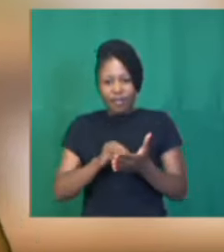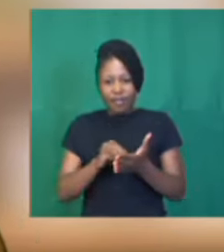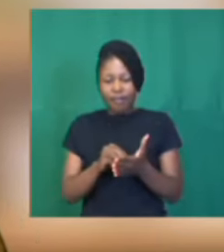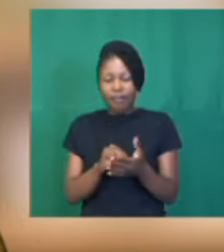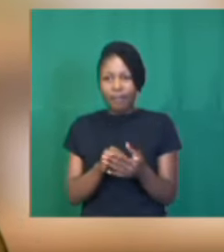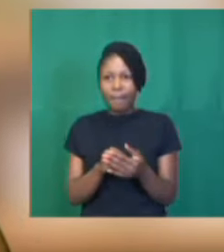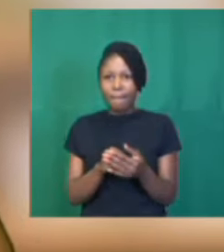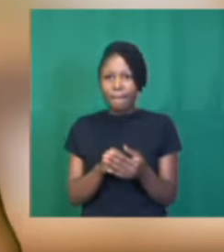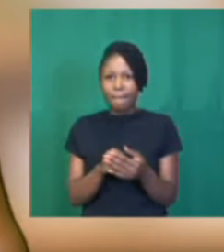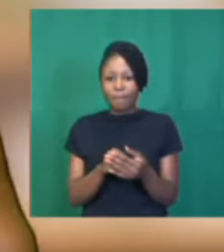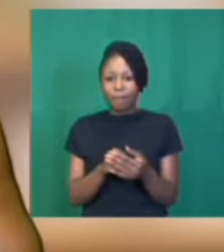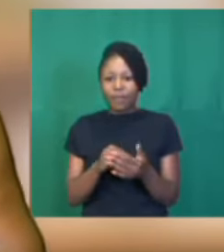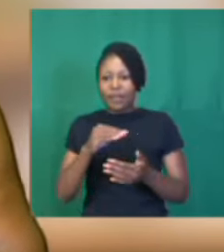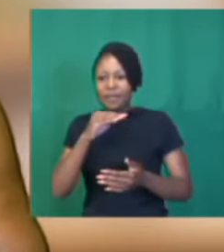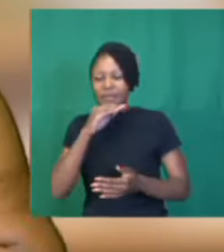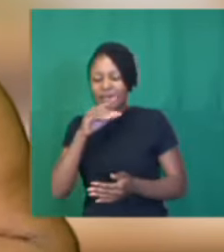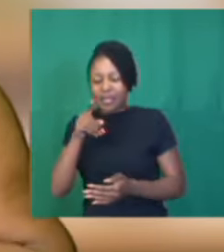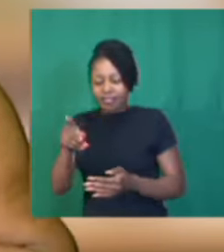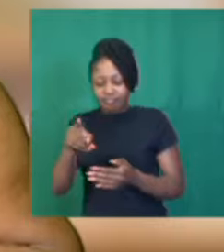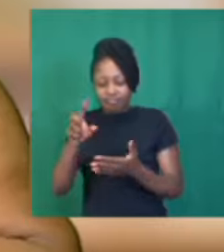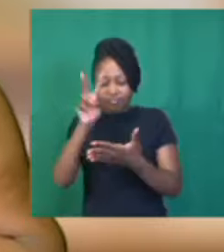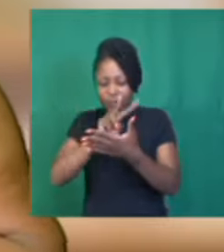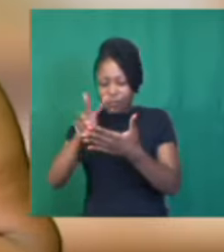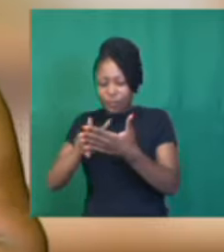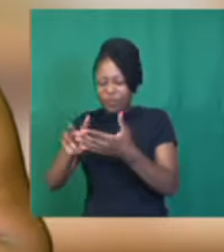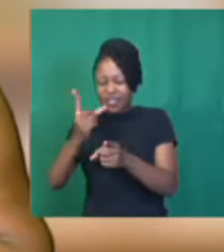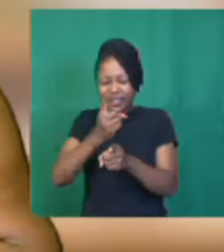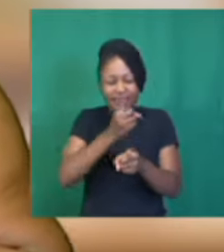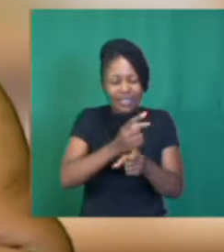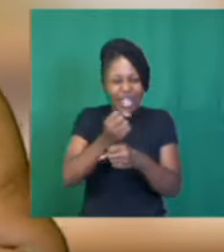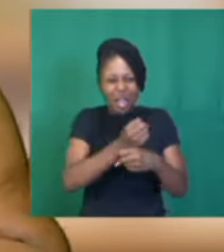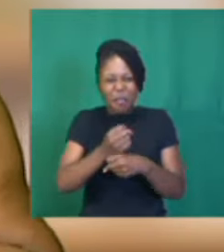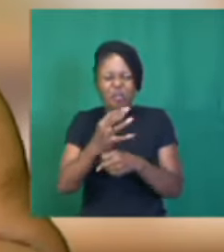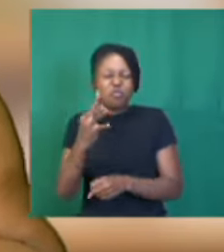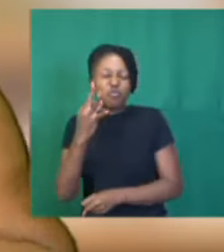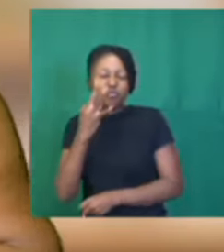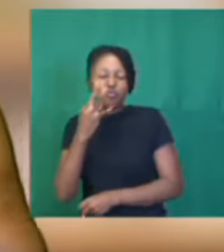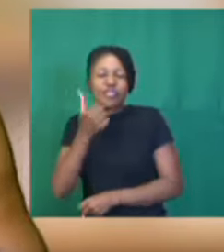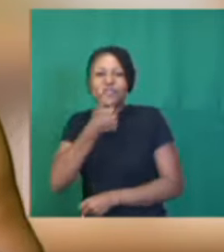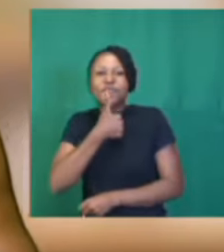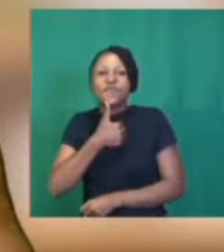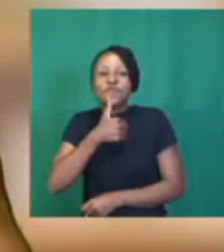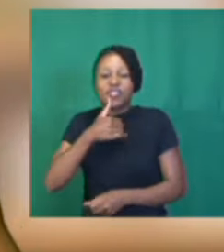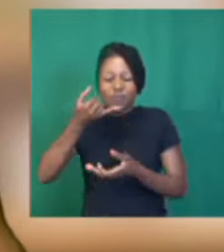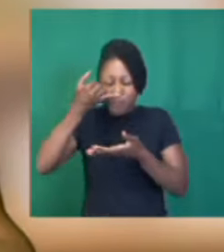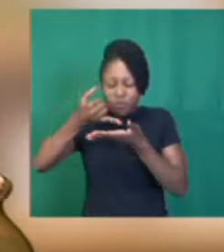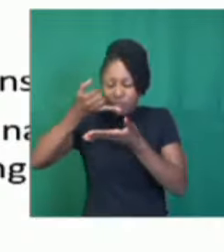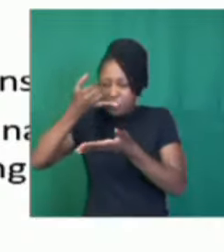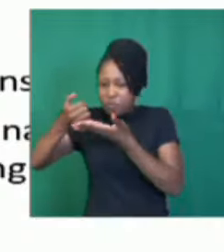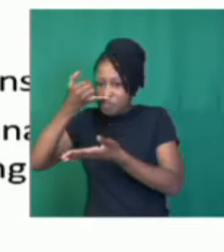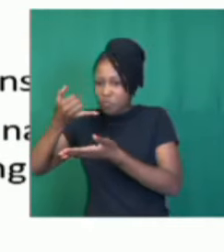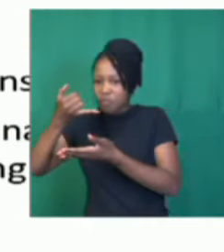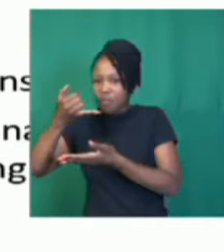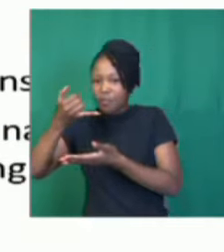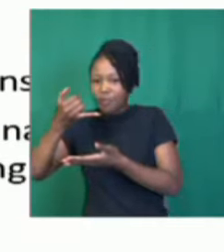So it is a text that talks about teenagers using drugs. And here is the question.